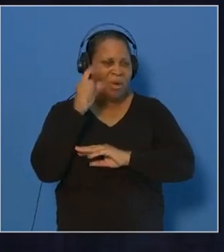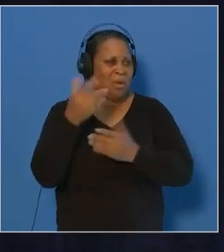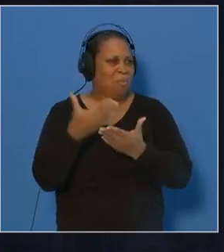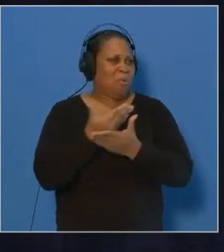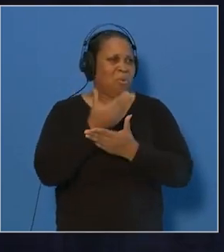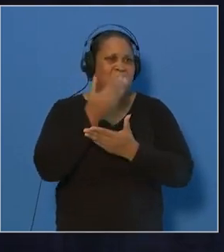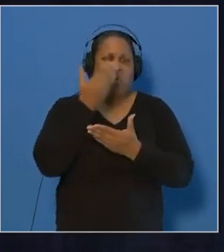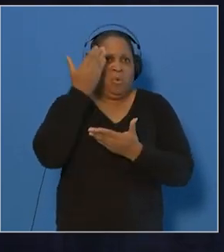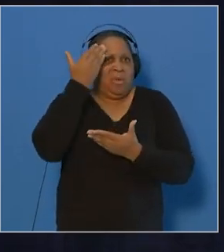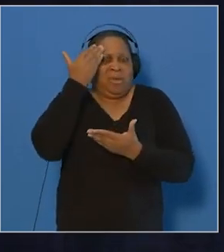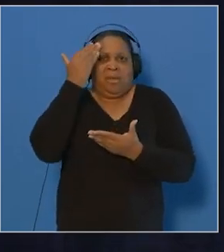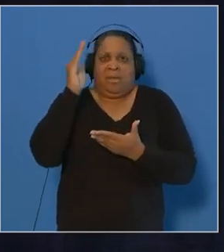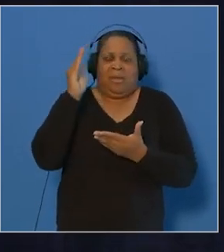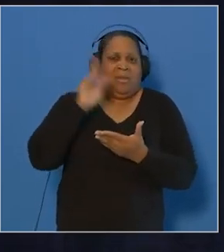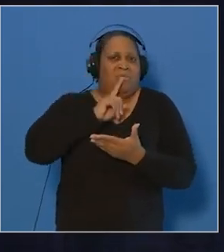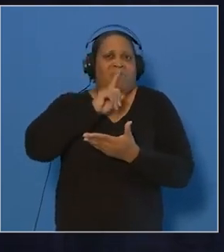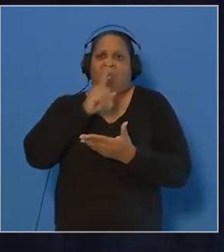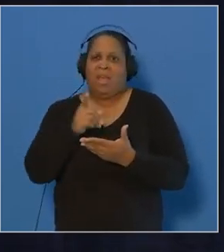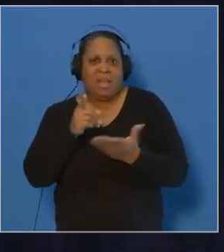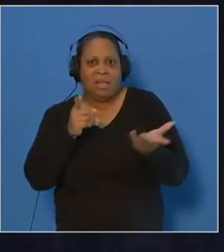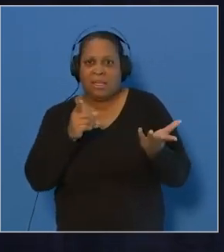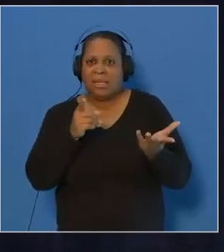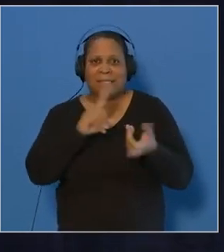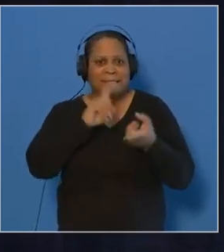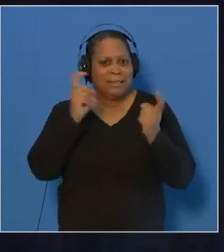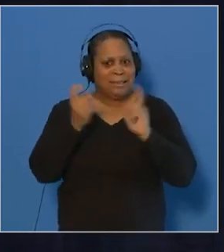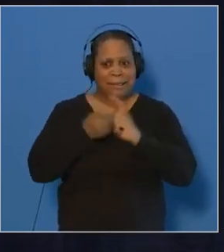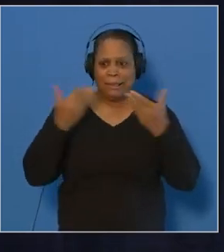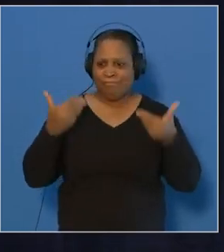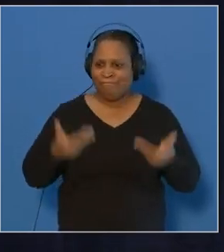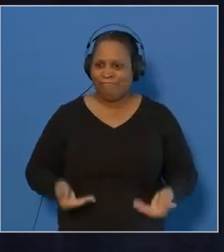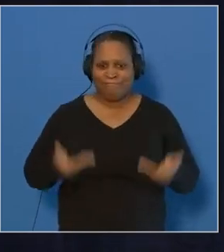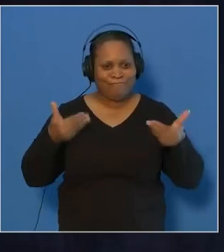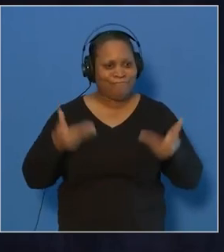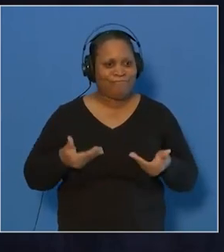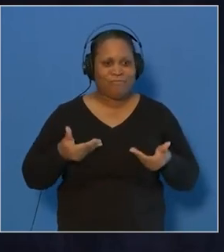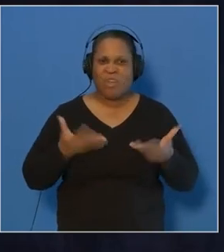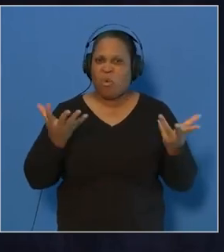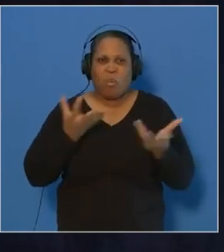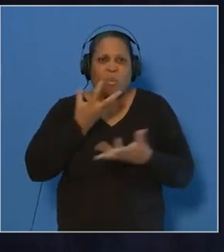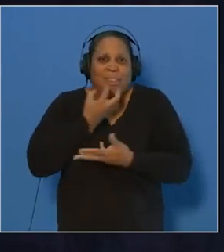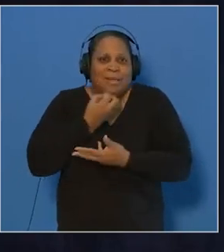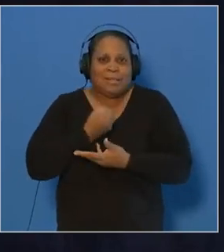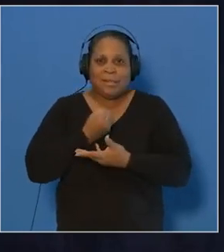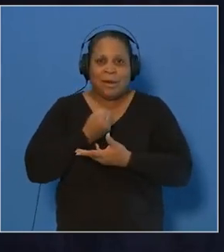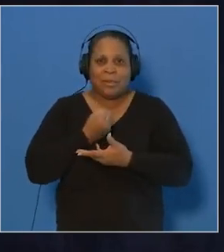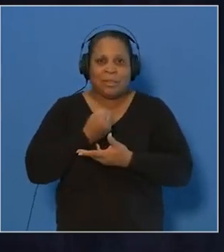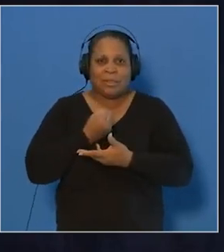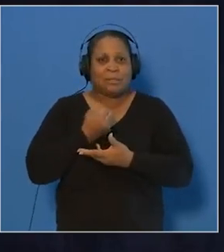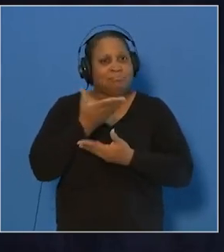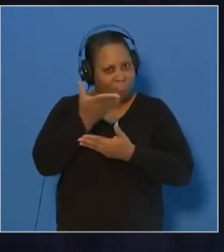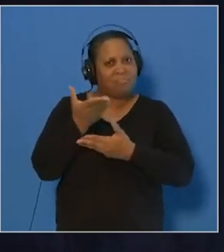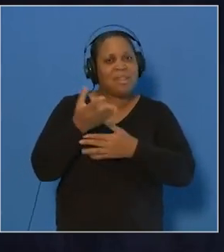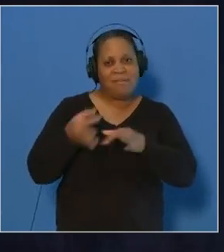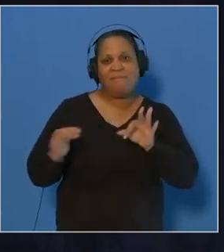reality and thinking they would have to change who they were, what they cherish, and what they